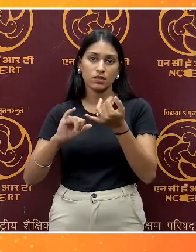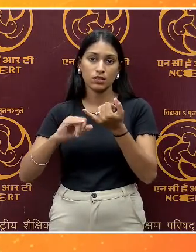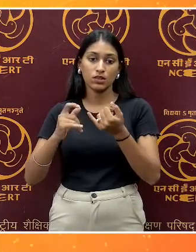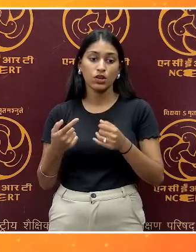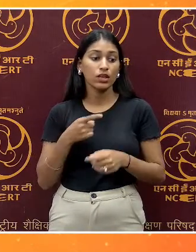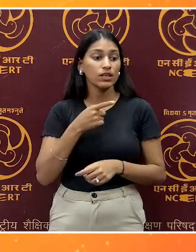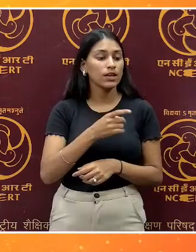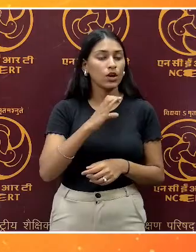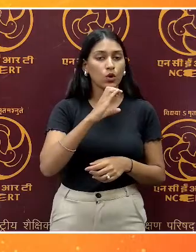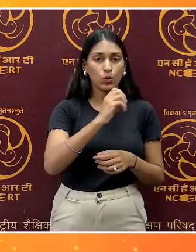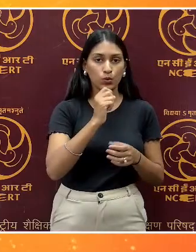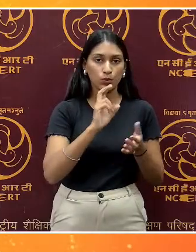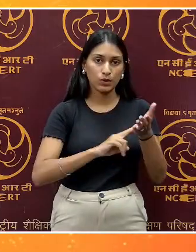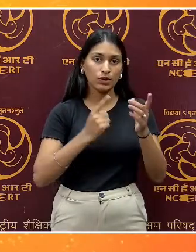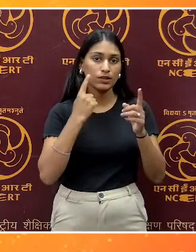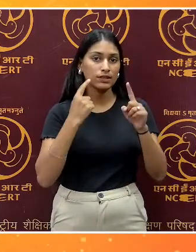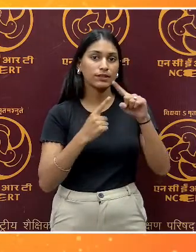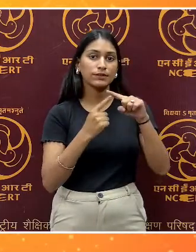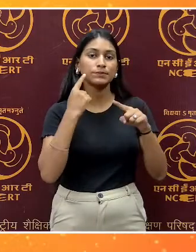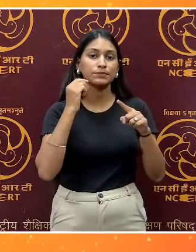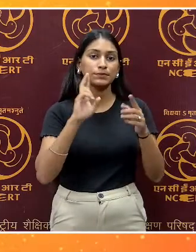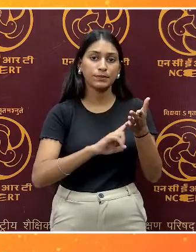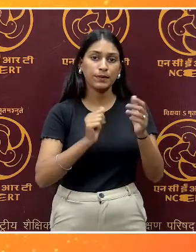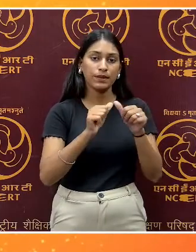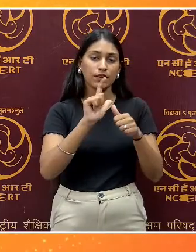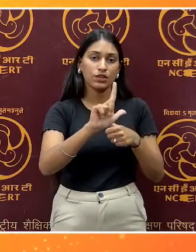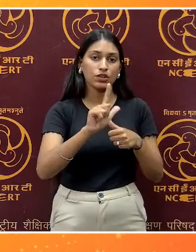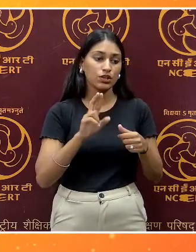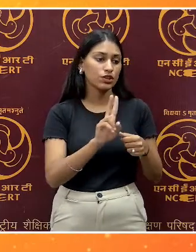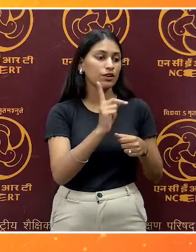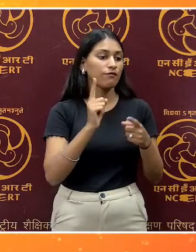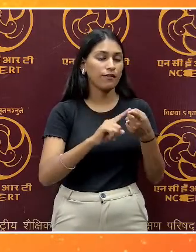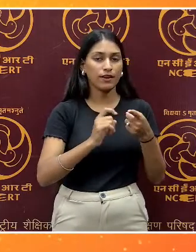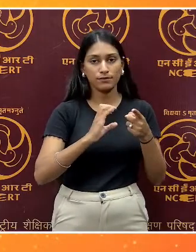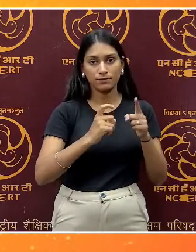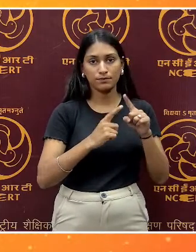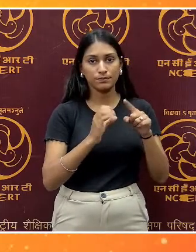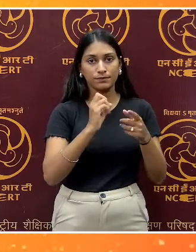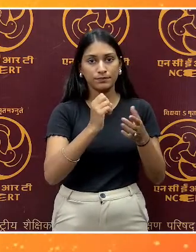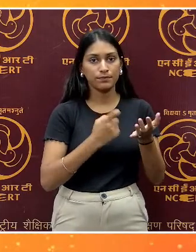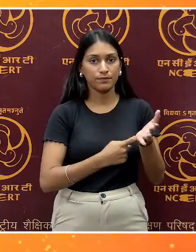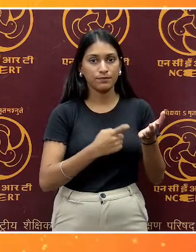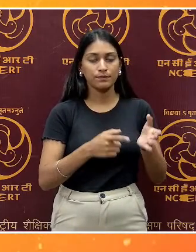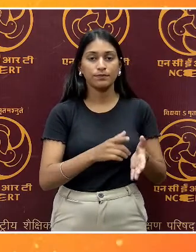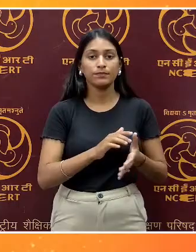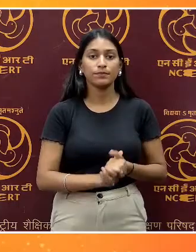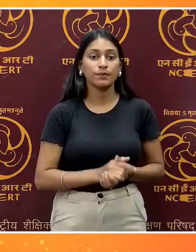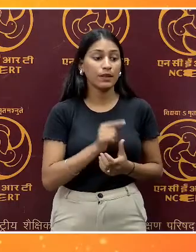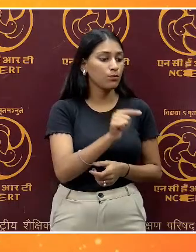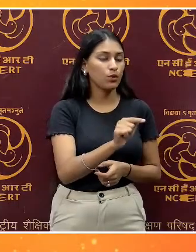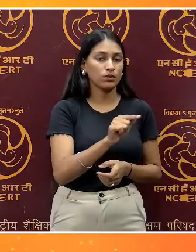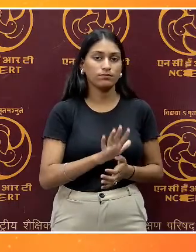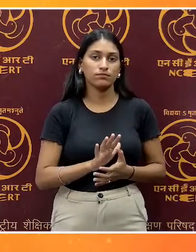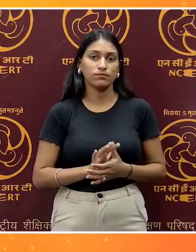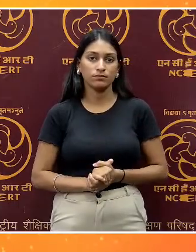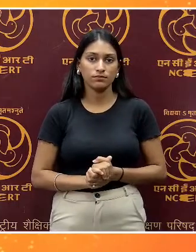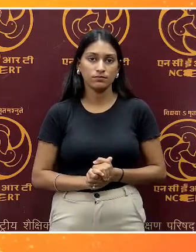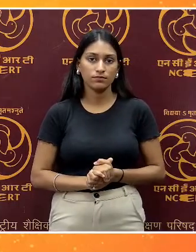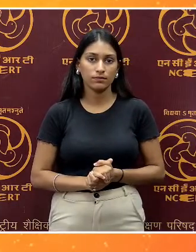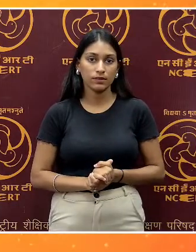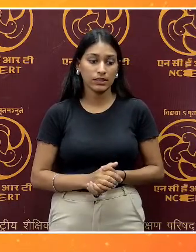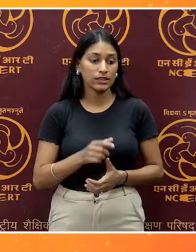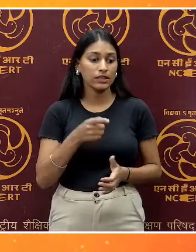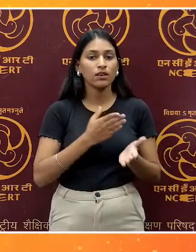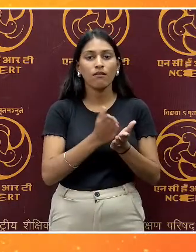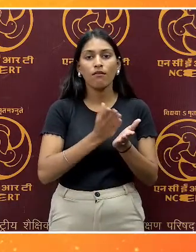Co-initial vectors, again very simple, they should have a common initial point. Yes. Here we have three